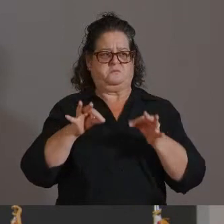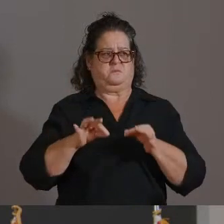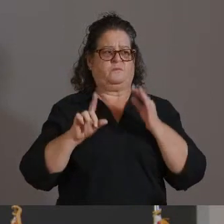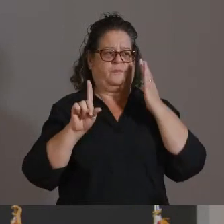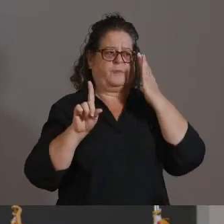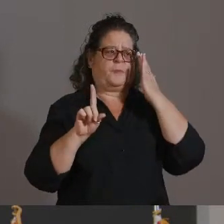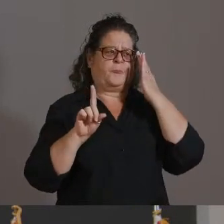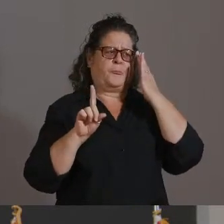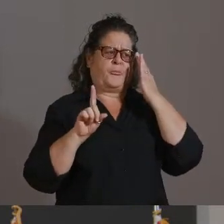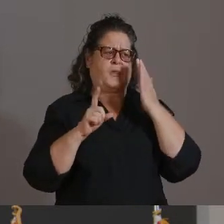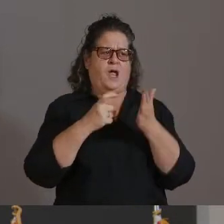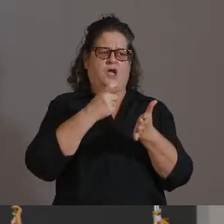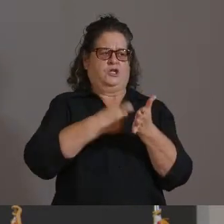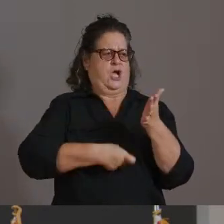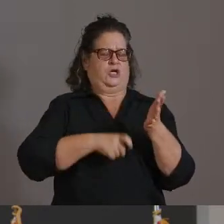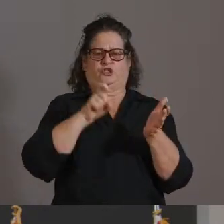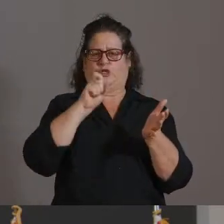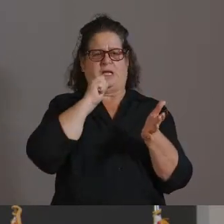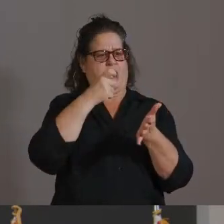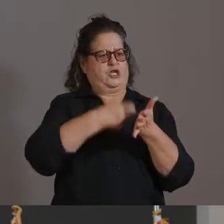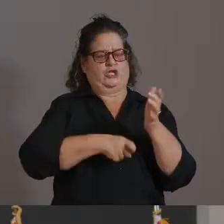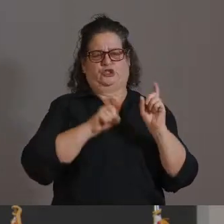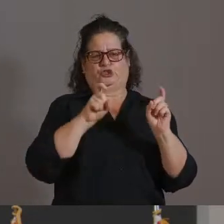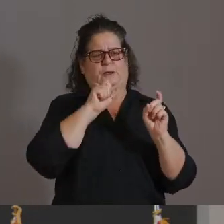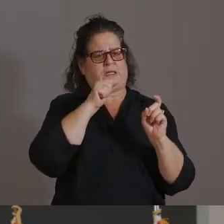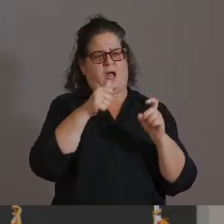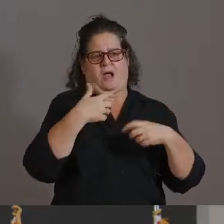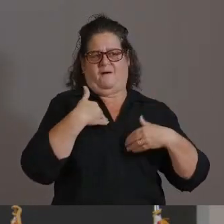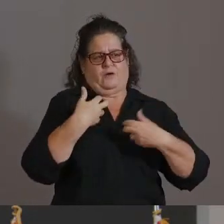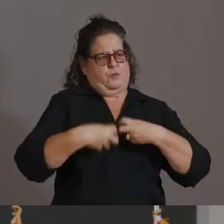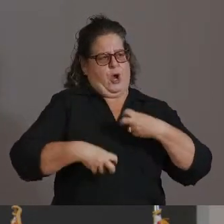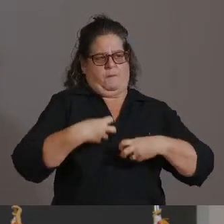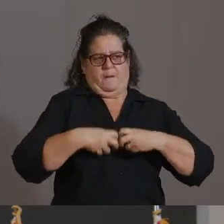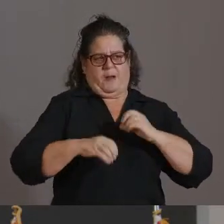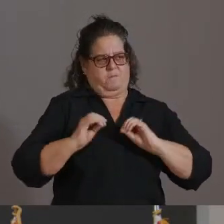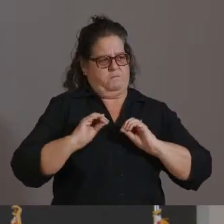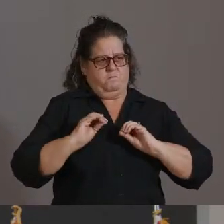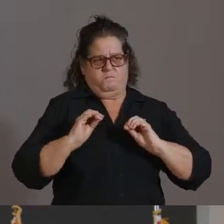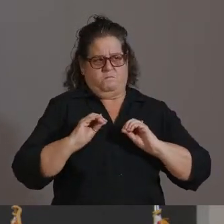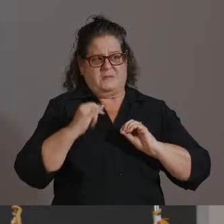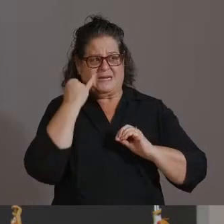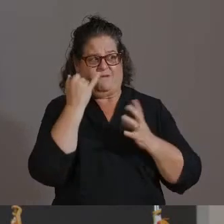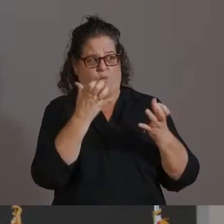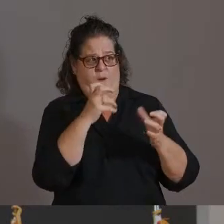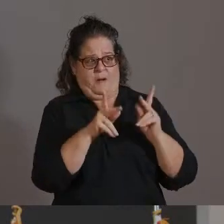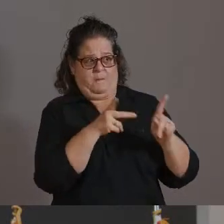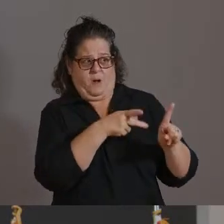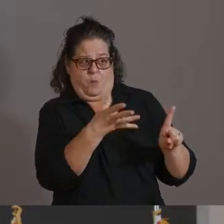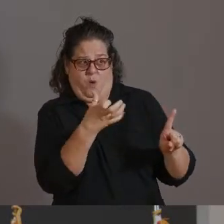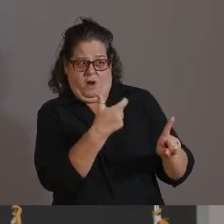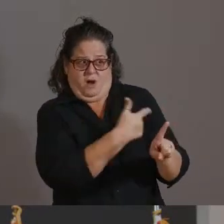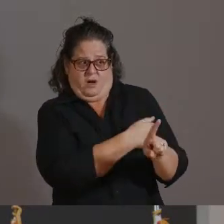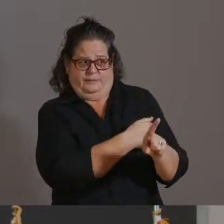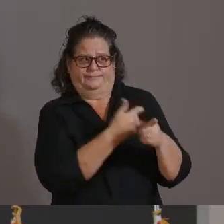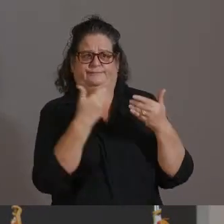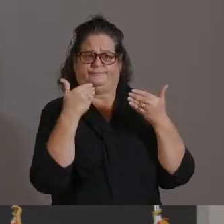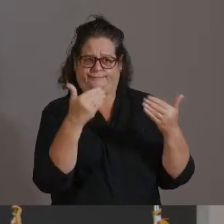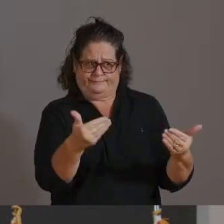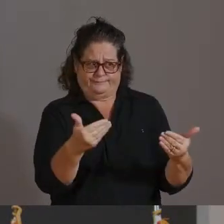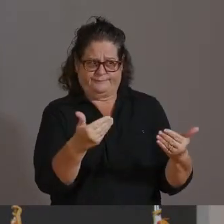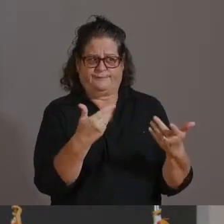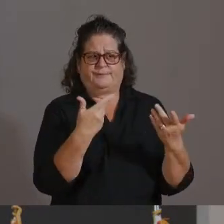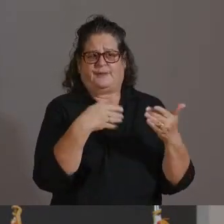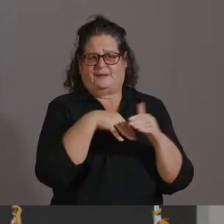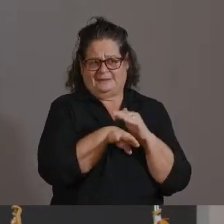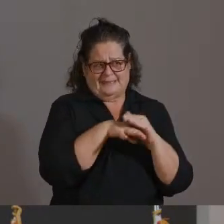be a barrier. That people that want a flu shot will have access to that depending on their